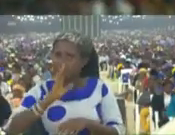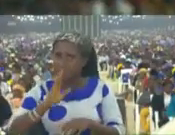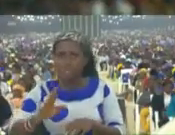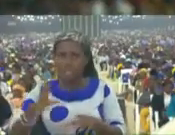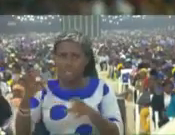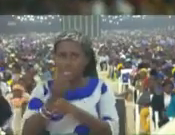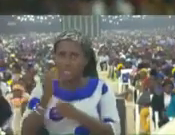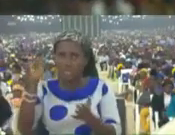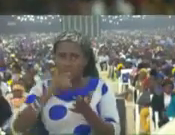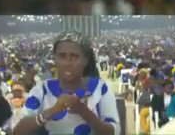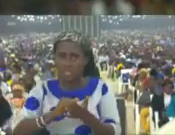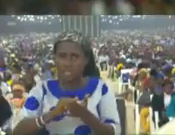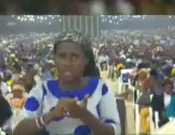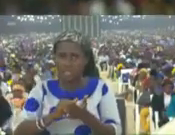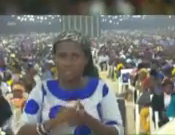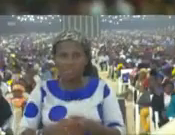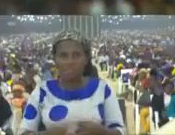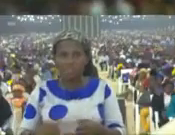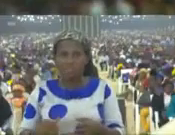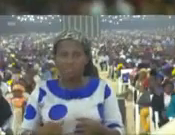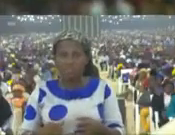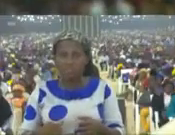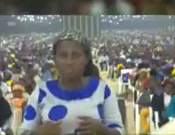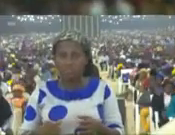That the sun can rise again.